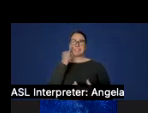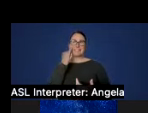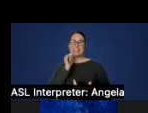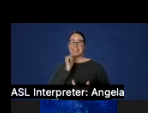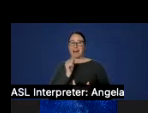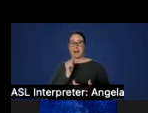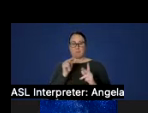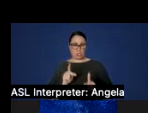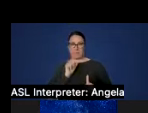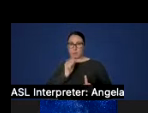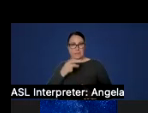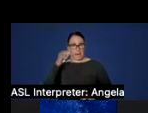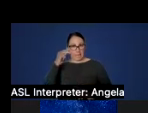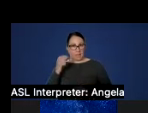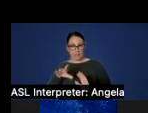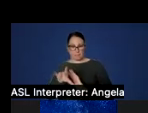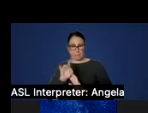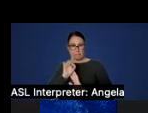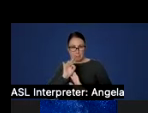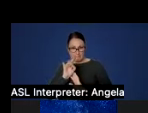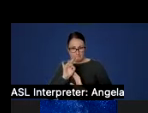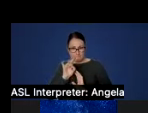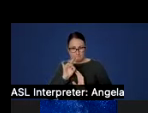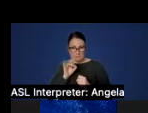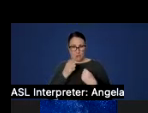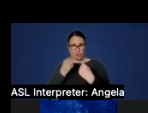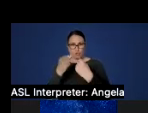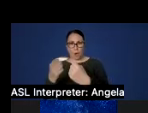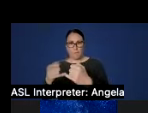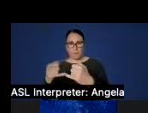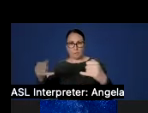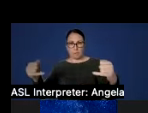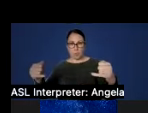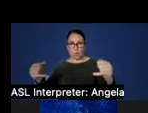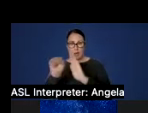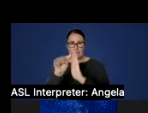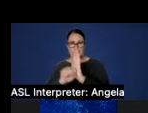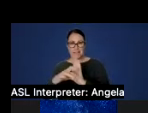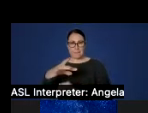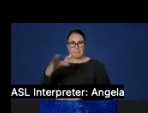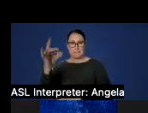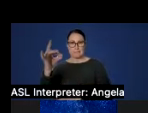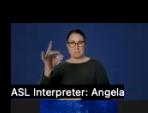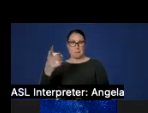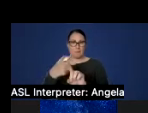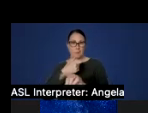up, they'll actually like drive them to the border and state will pick them up. I've seen that. It's crazy.